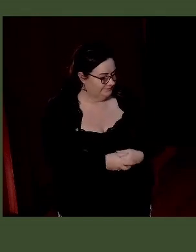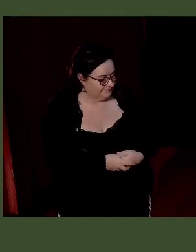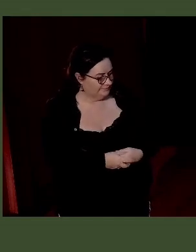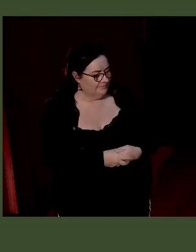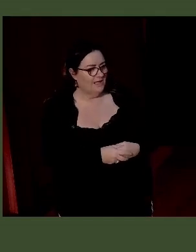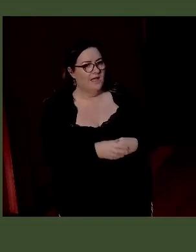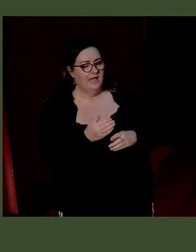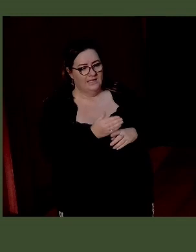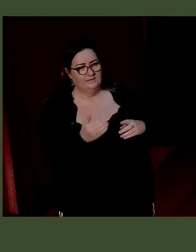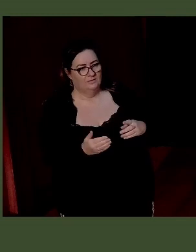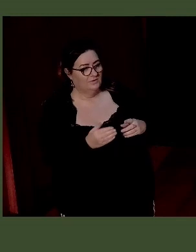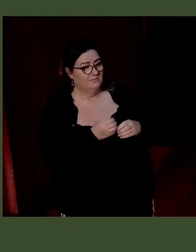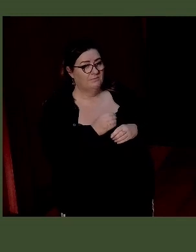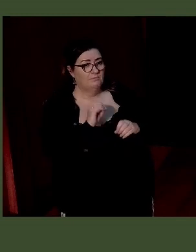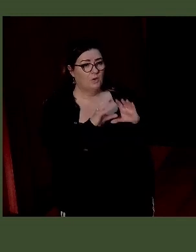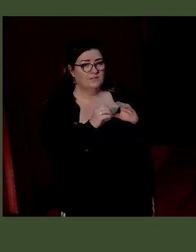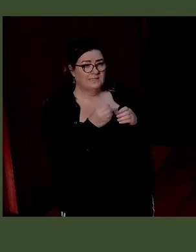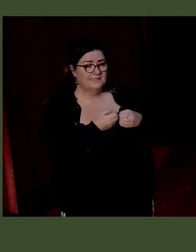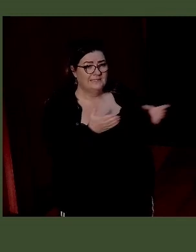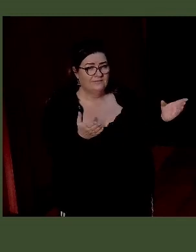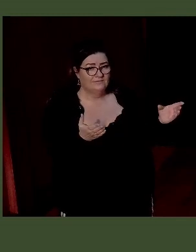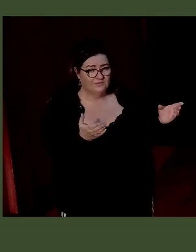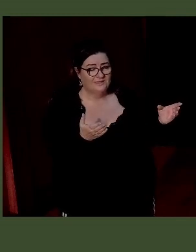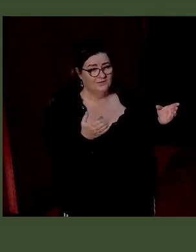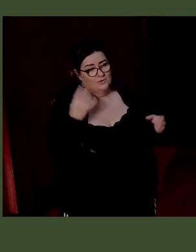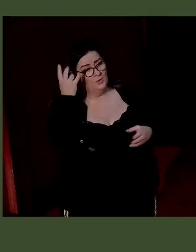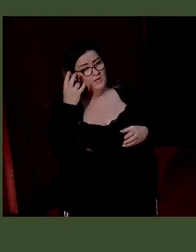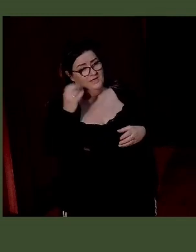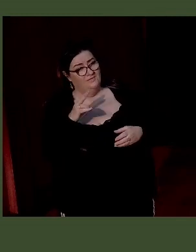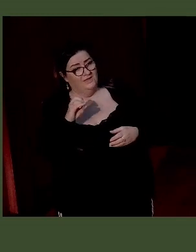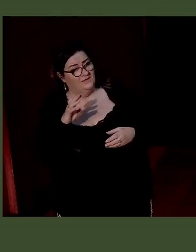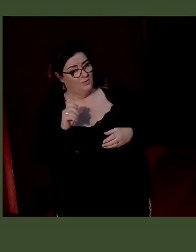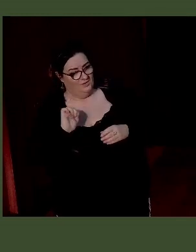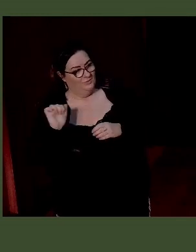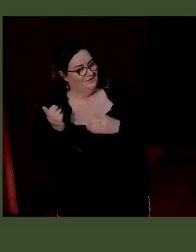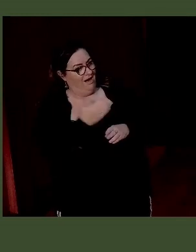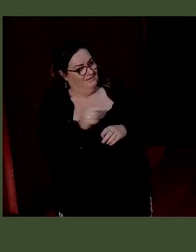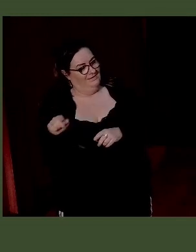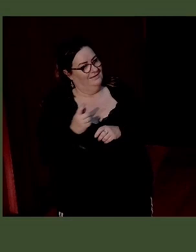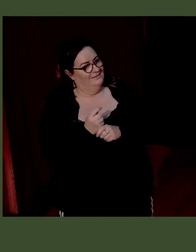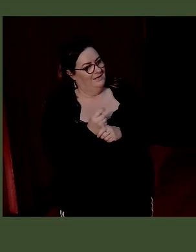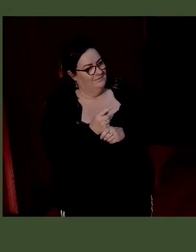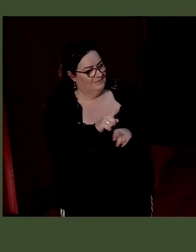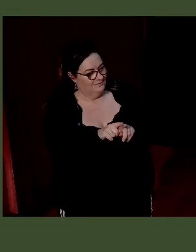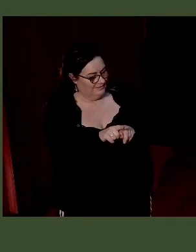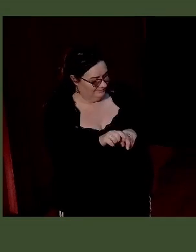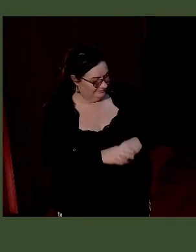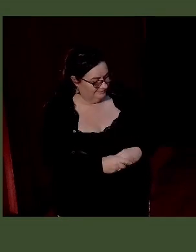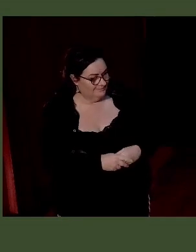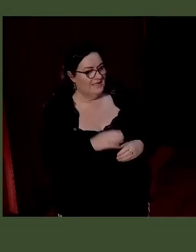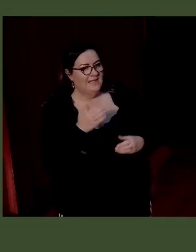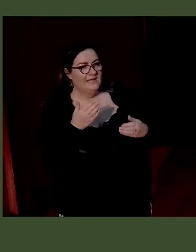is postal deliveries to every house, which was introduced during Queen Victoria's Diamond Jubilee. British Labour Unionist,